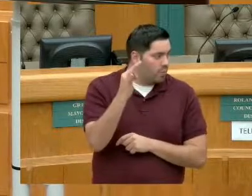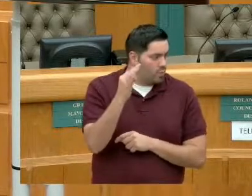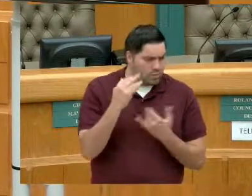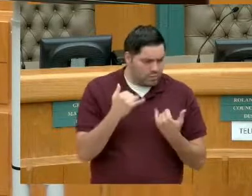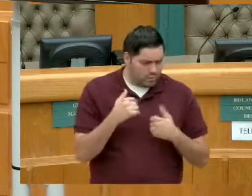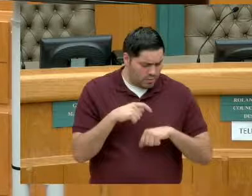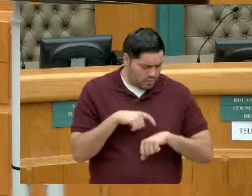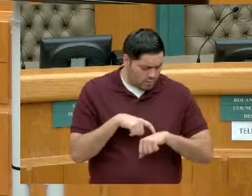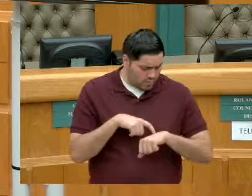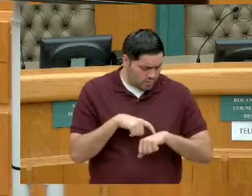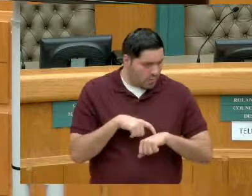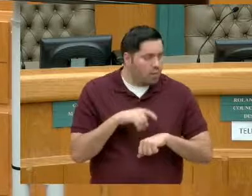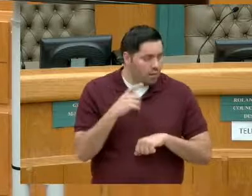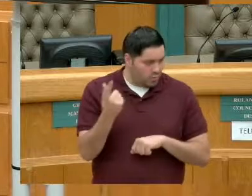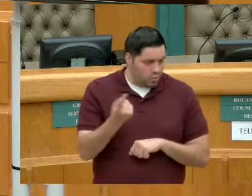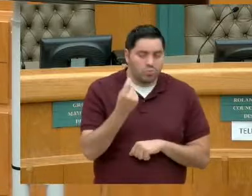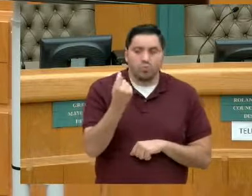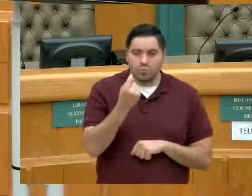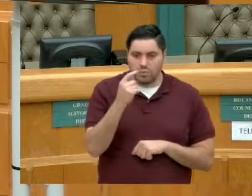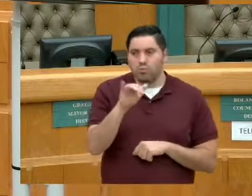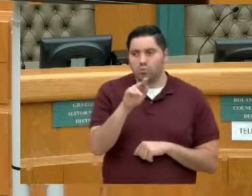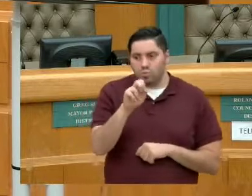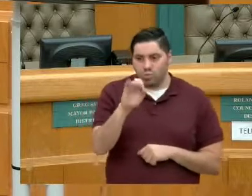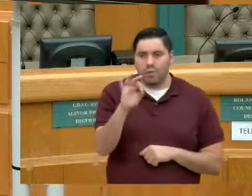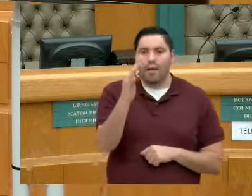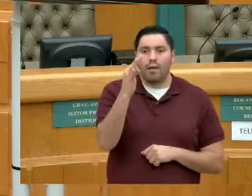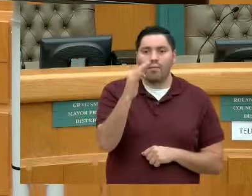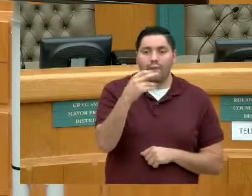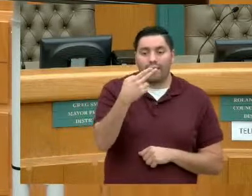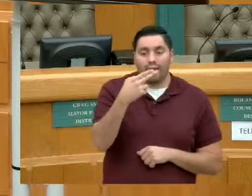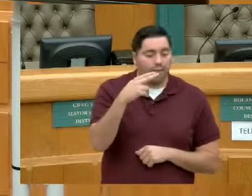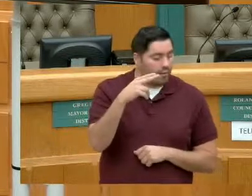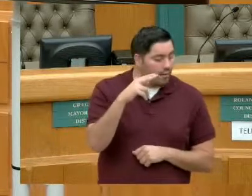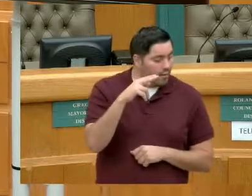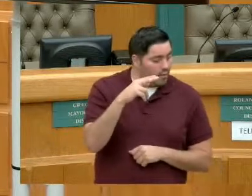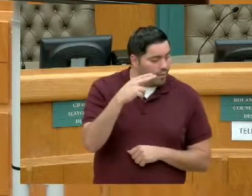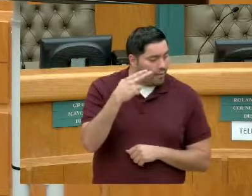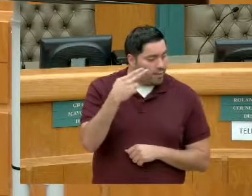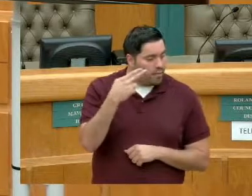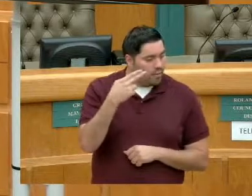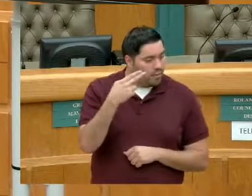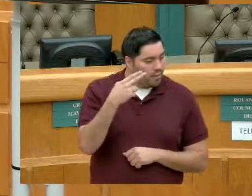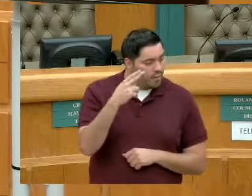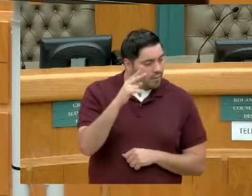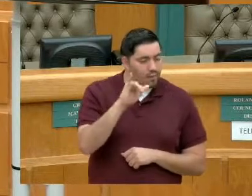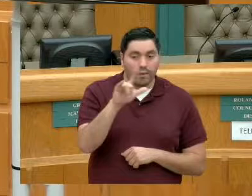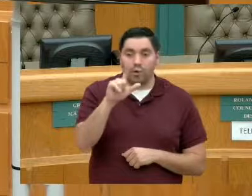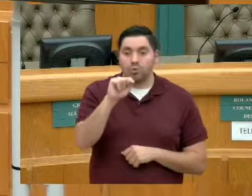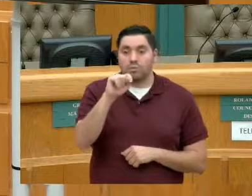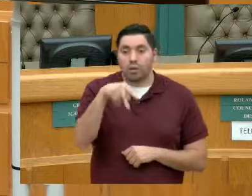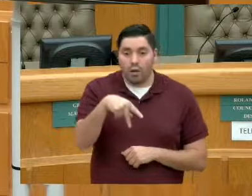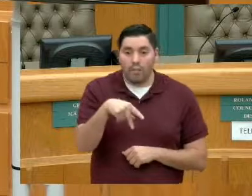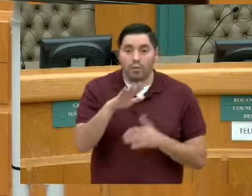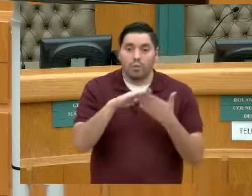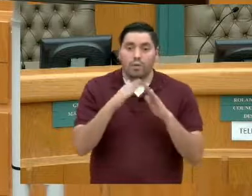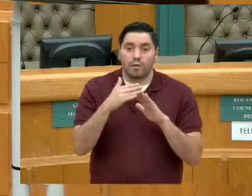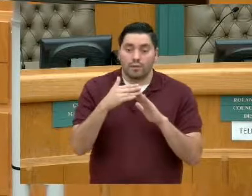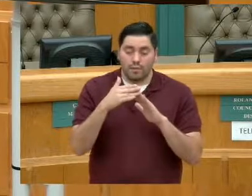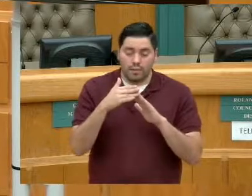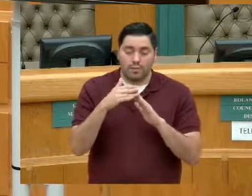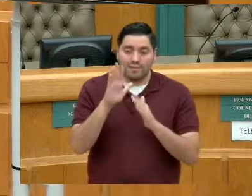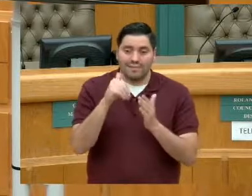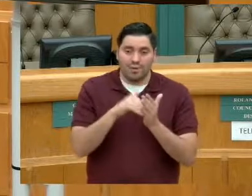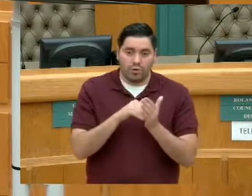And Tuesday, June 9th, right, what's today, just double check here, yeah, Tuesday, June 9th, at Hilltop Community